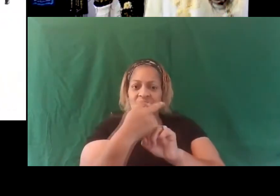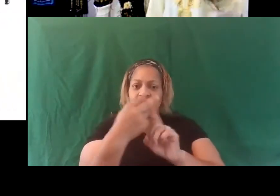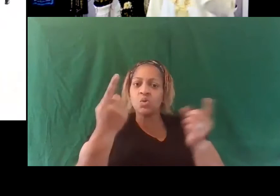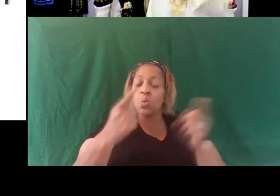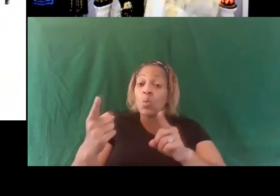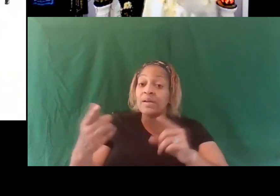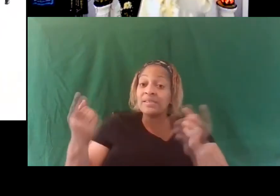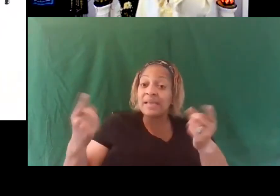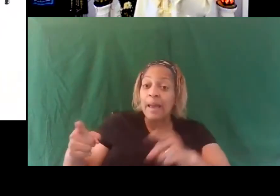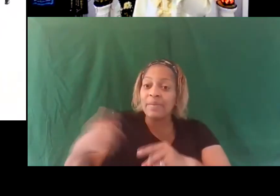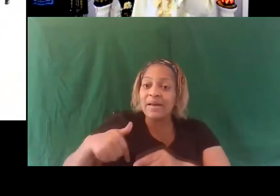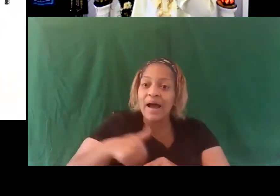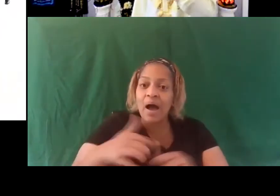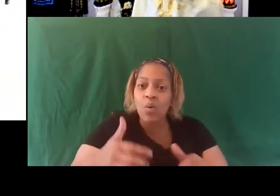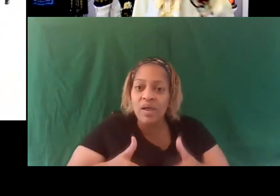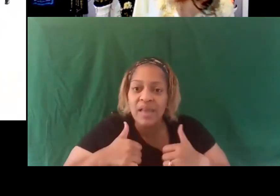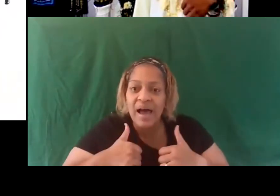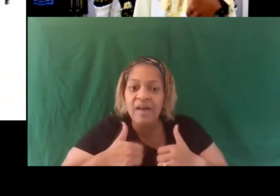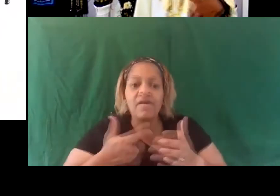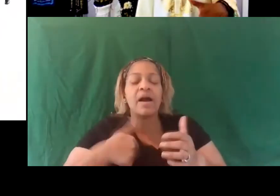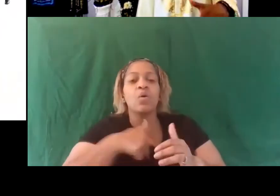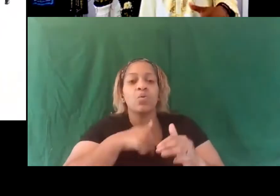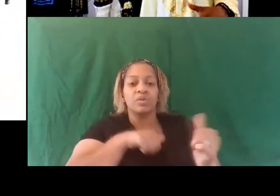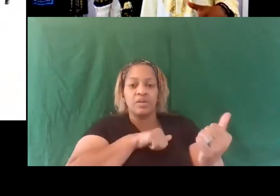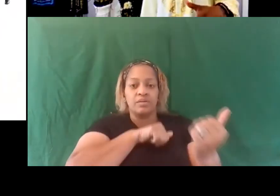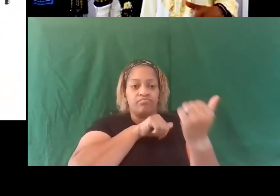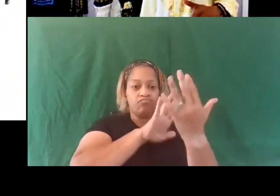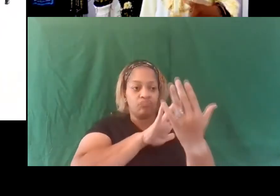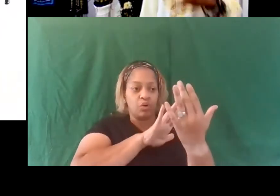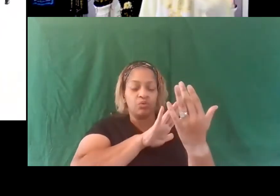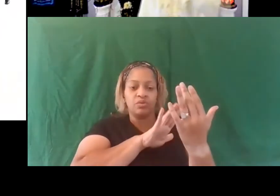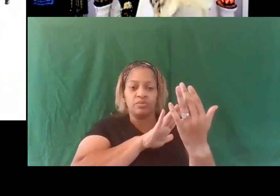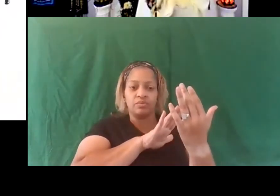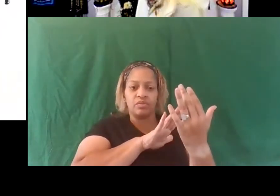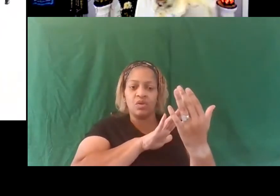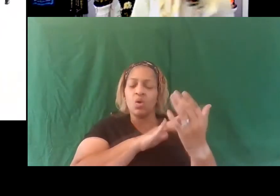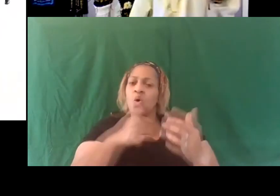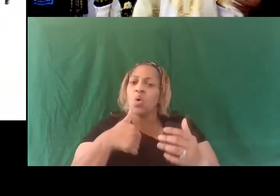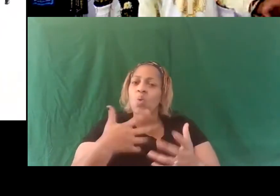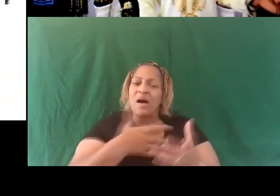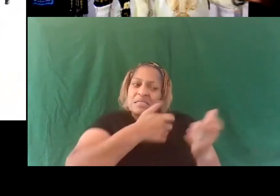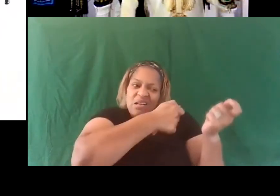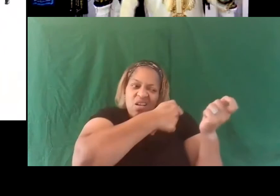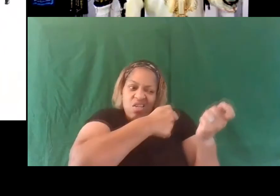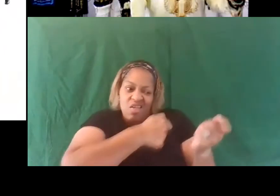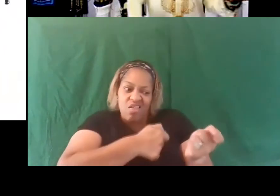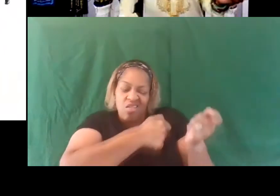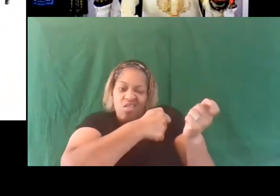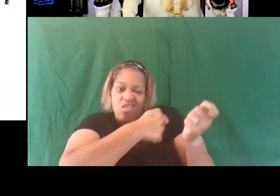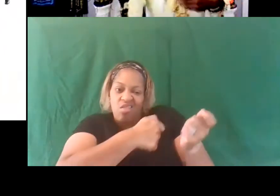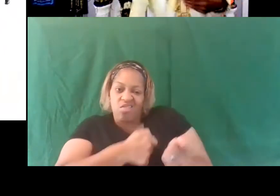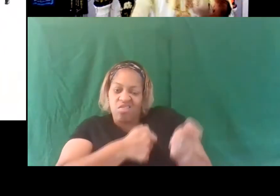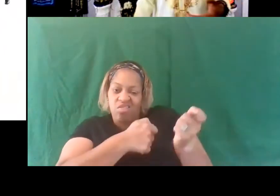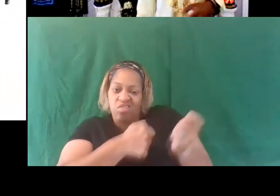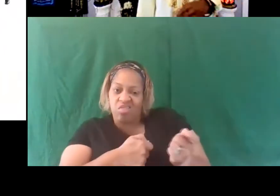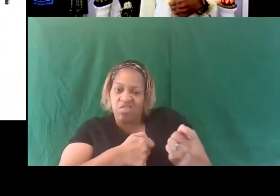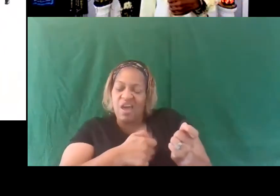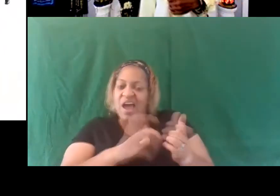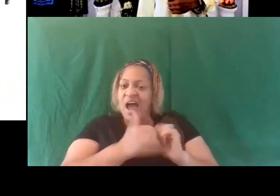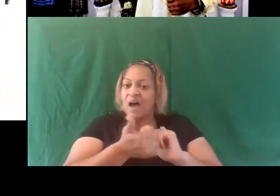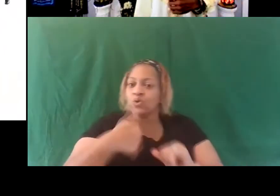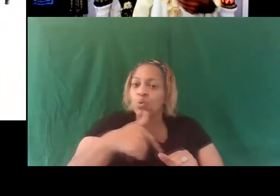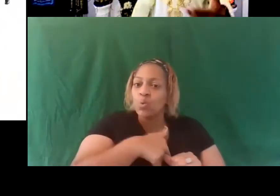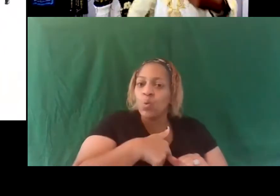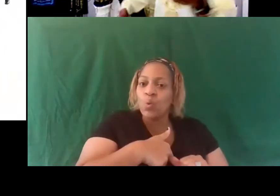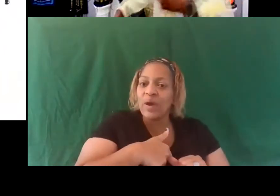it? How are we the very thing that's holding us down? How are we the one who's tug of warring with our own